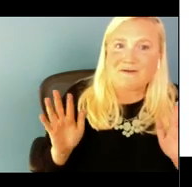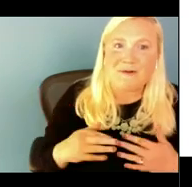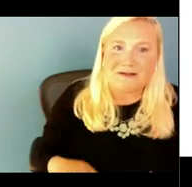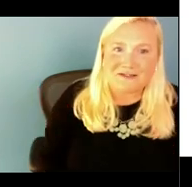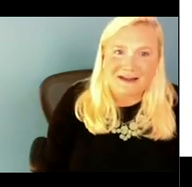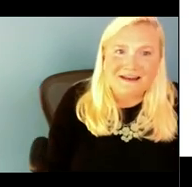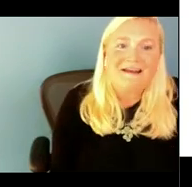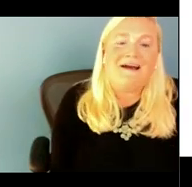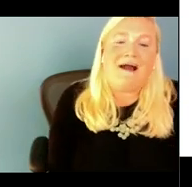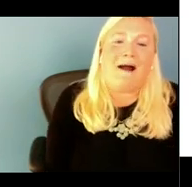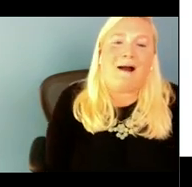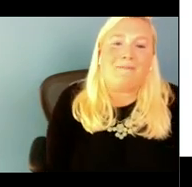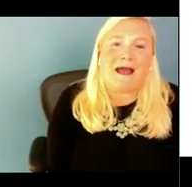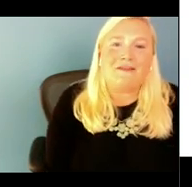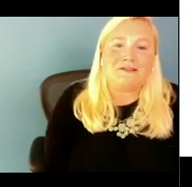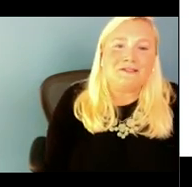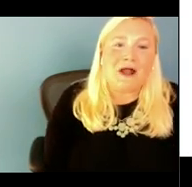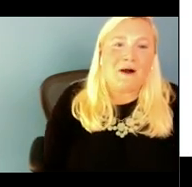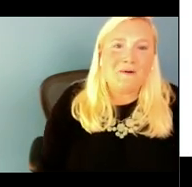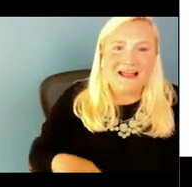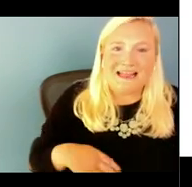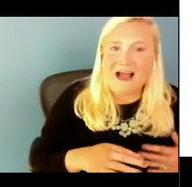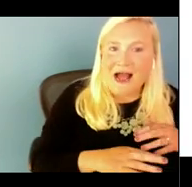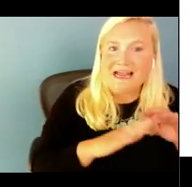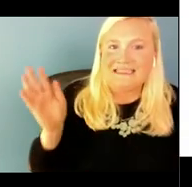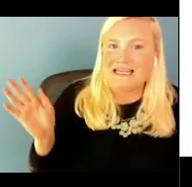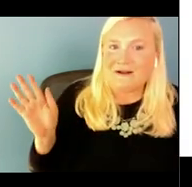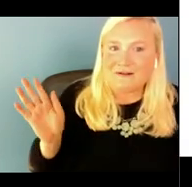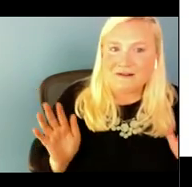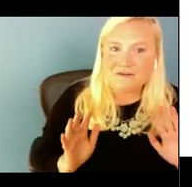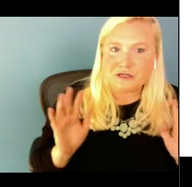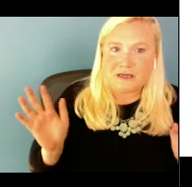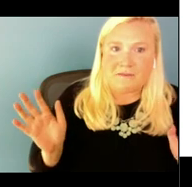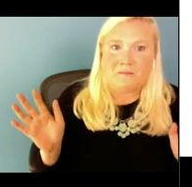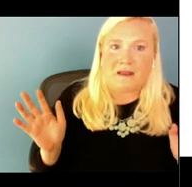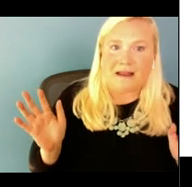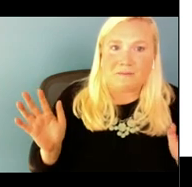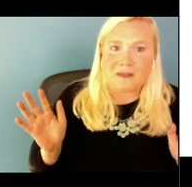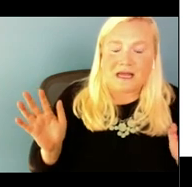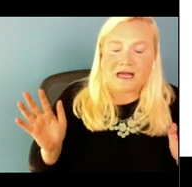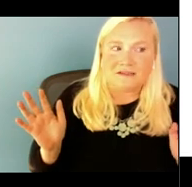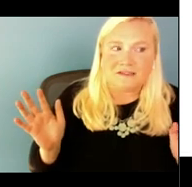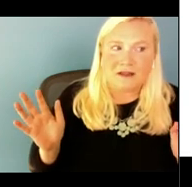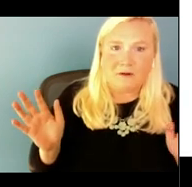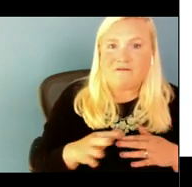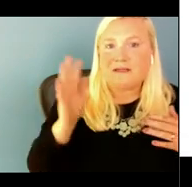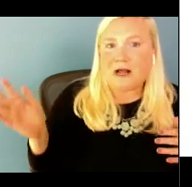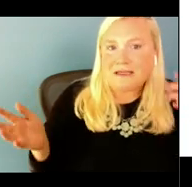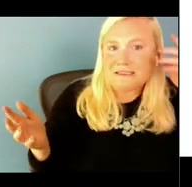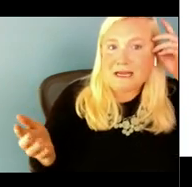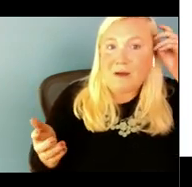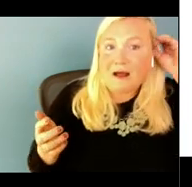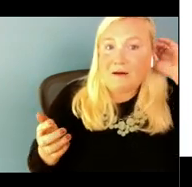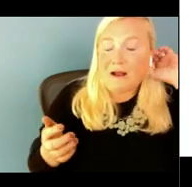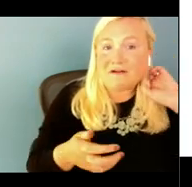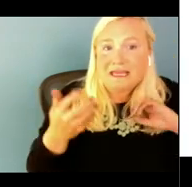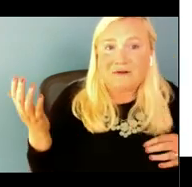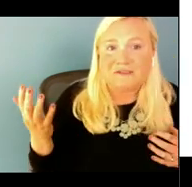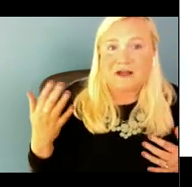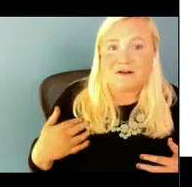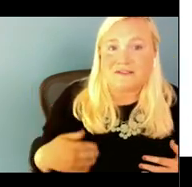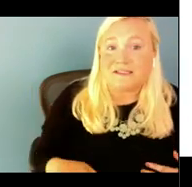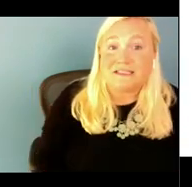need that. I give you permission. And there's no like ideal treatment plan, because we've been talking today about